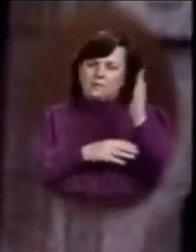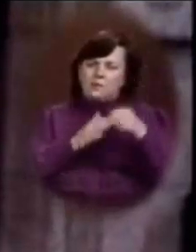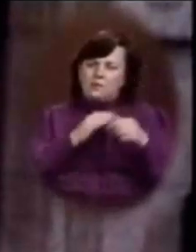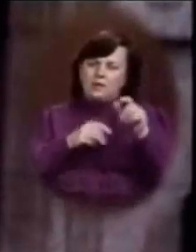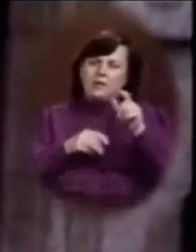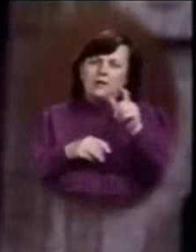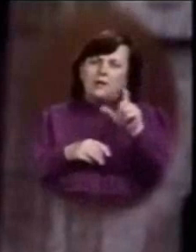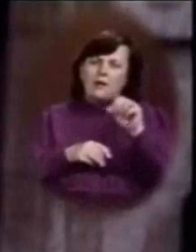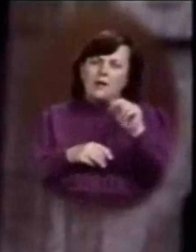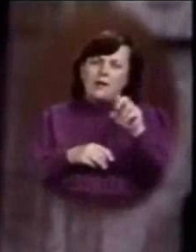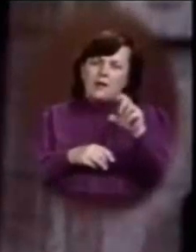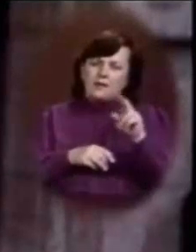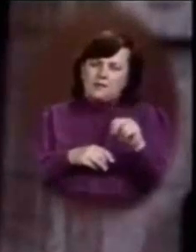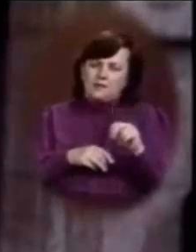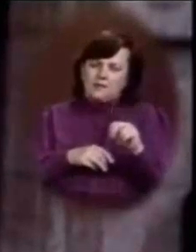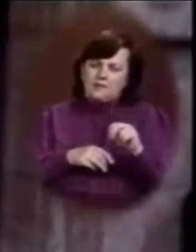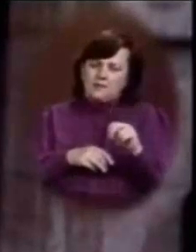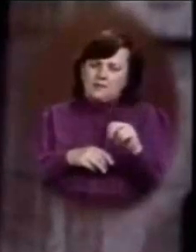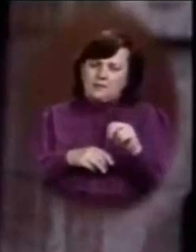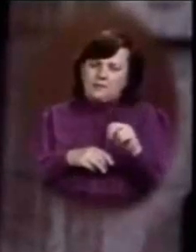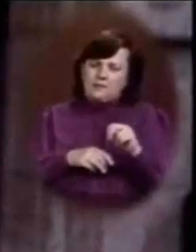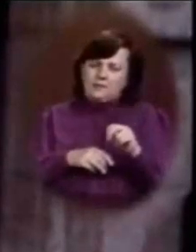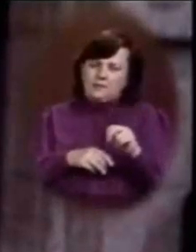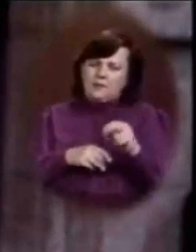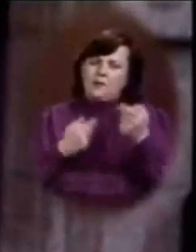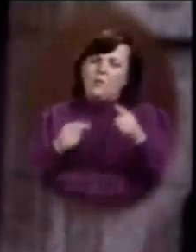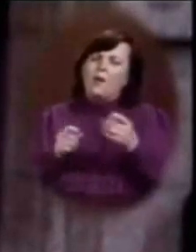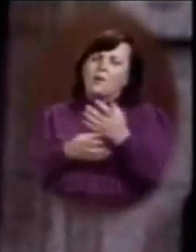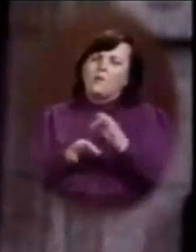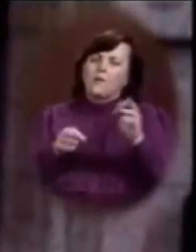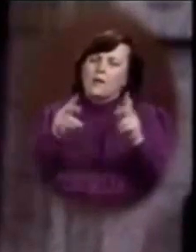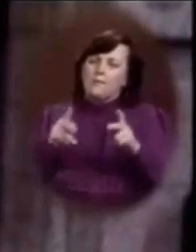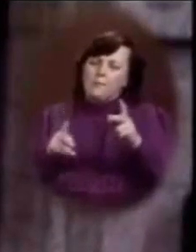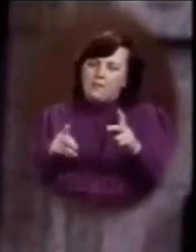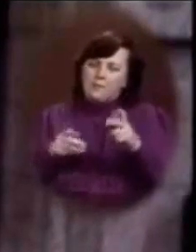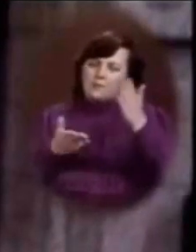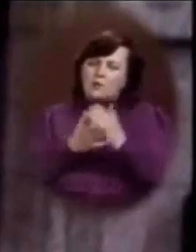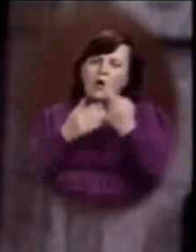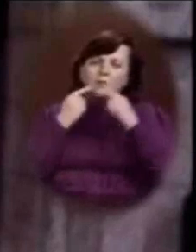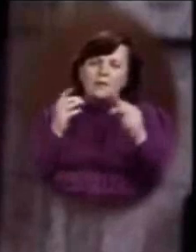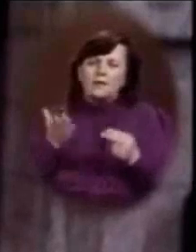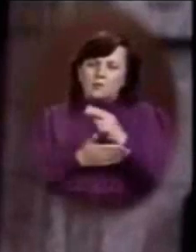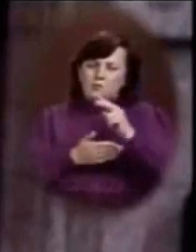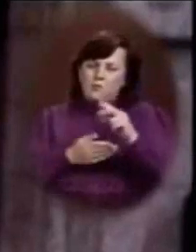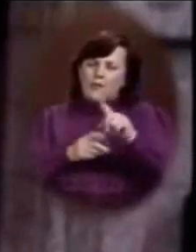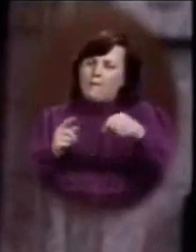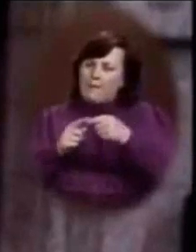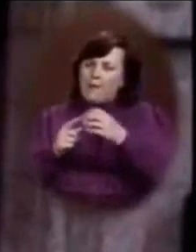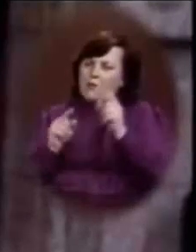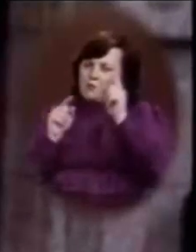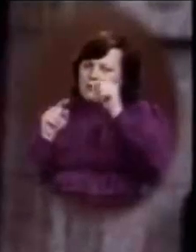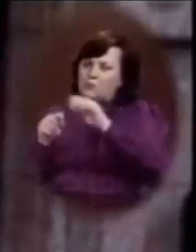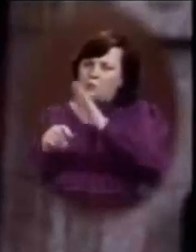the Moscow summit, when free people cease telling the truth about and to their adversaries,